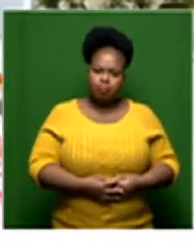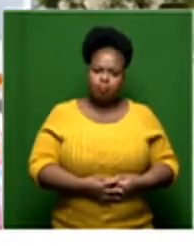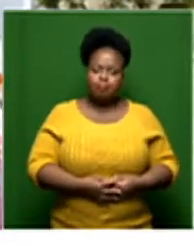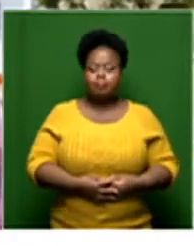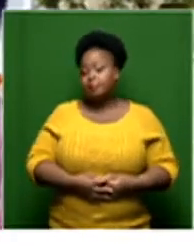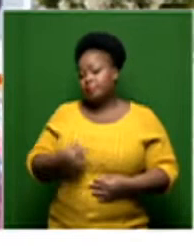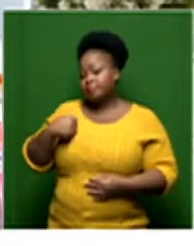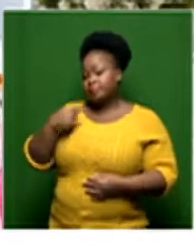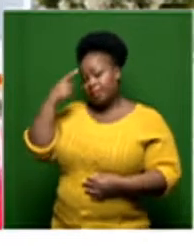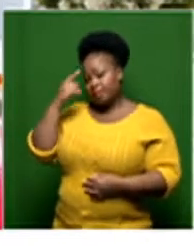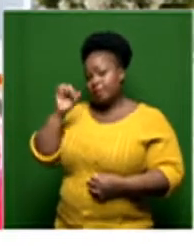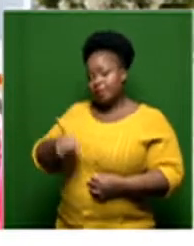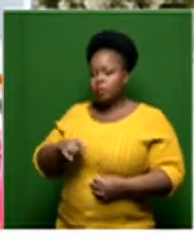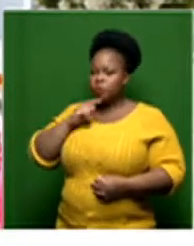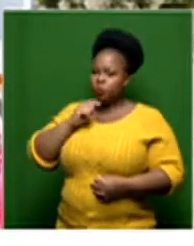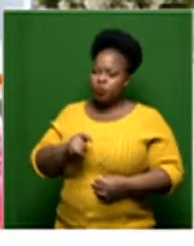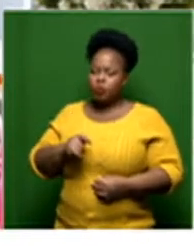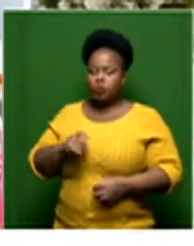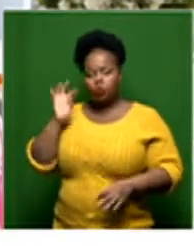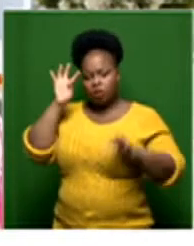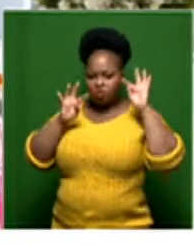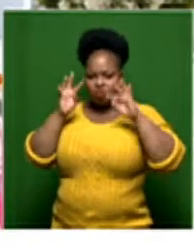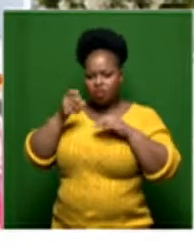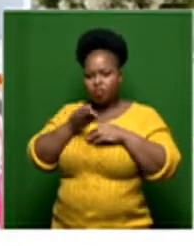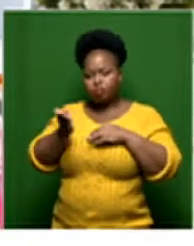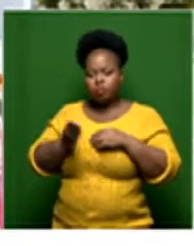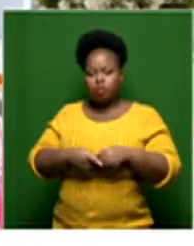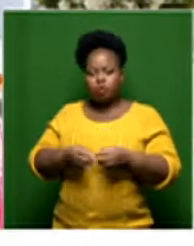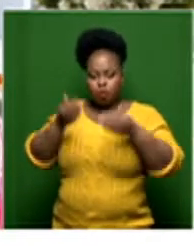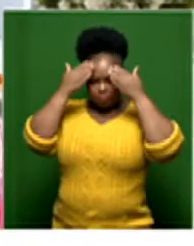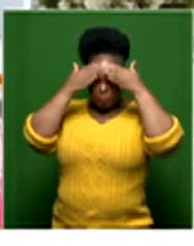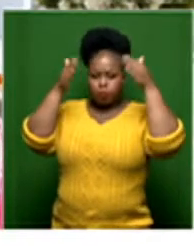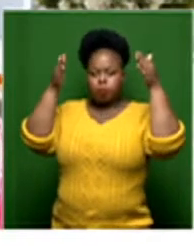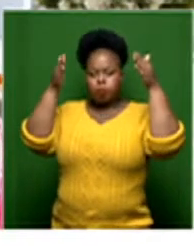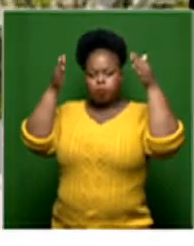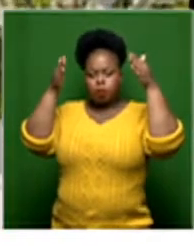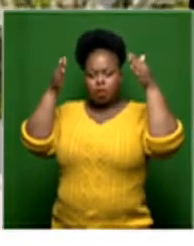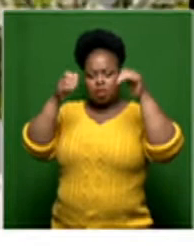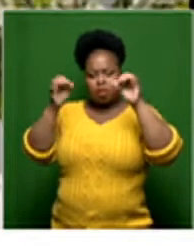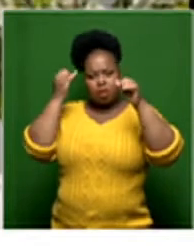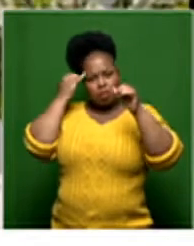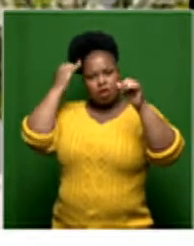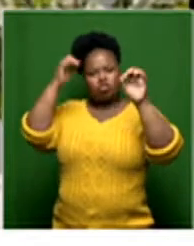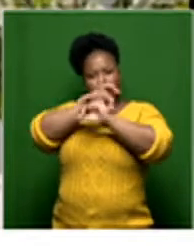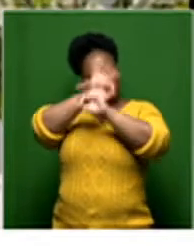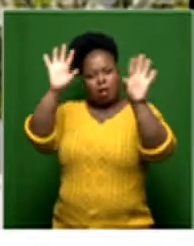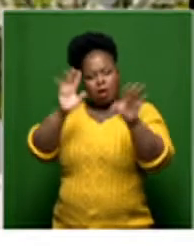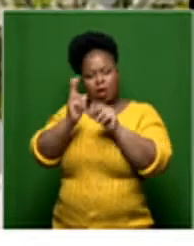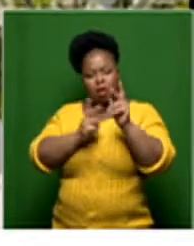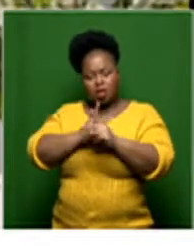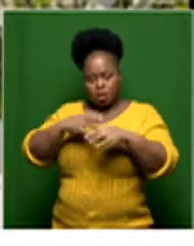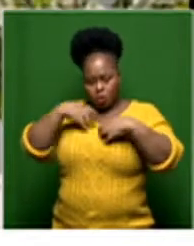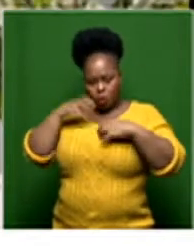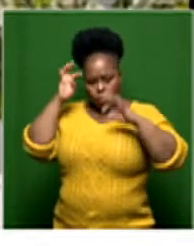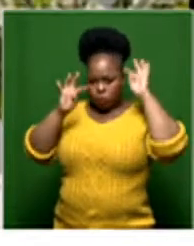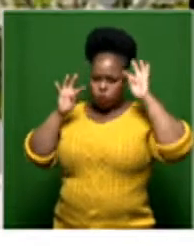Look, I think that it was the creative space. She had a very broad and vivid imagination and her own